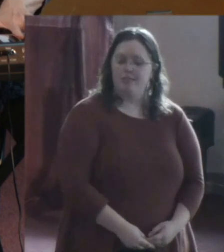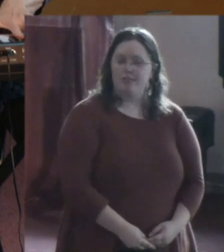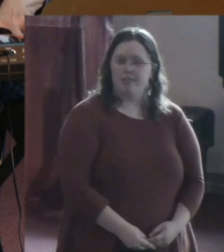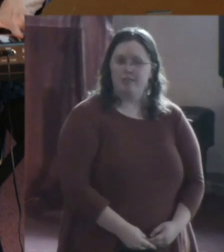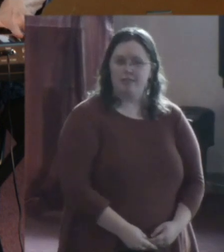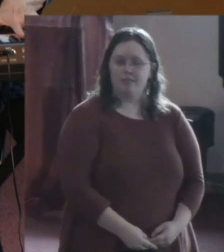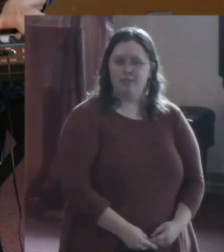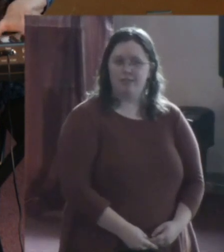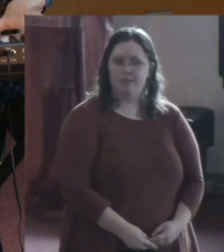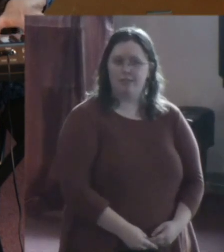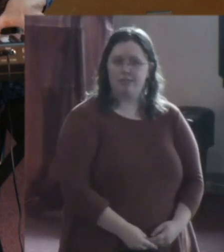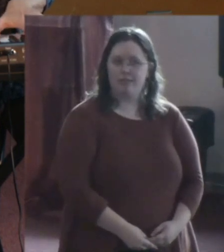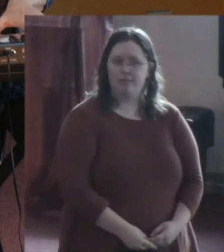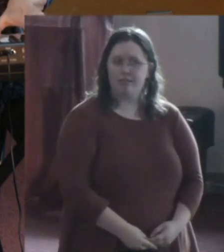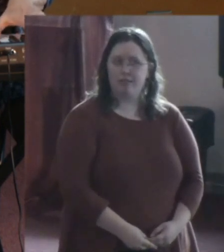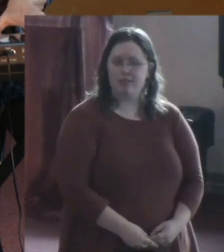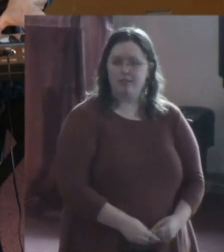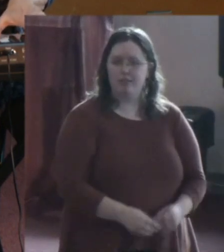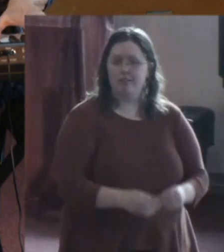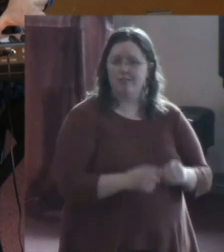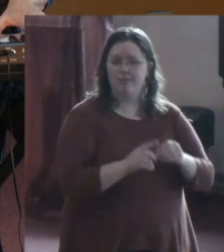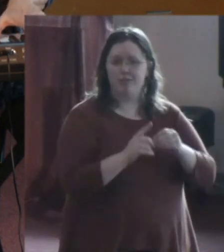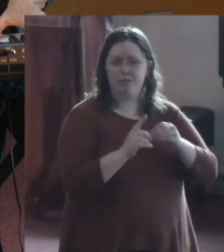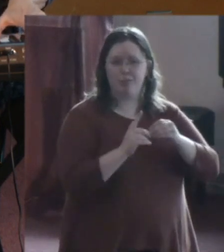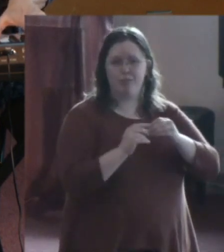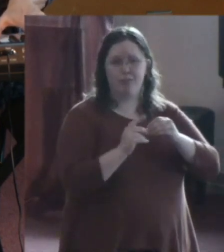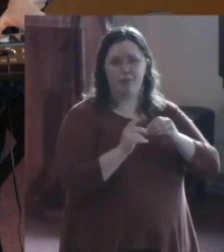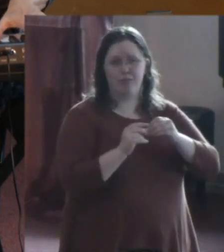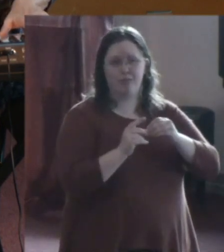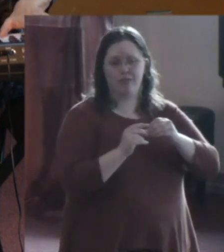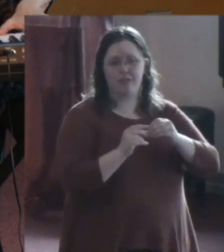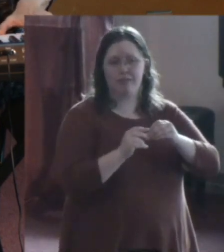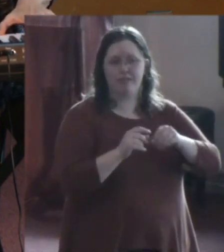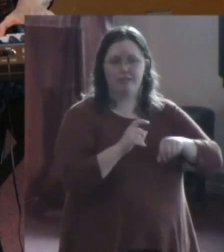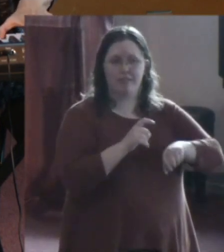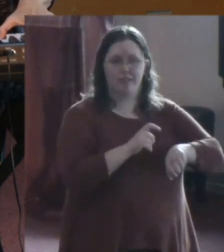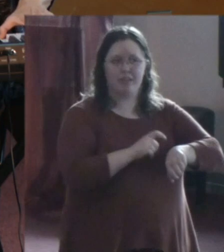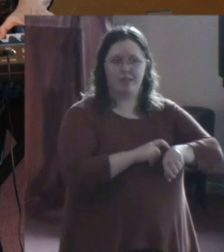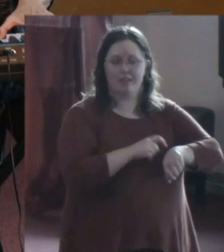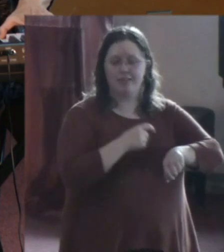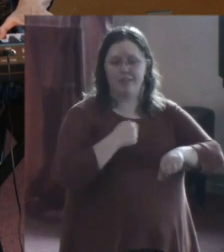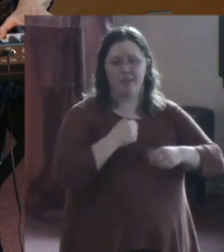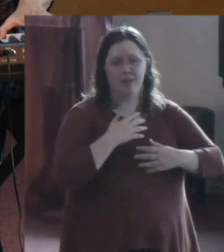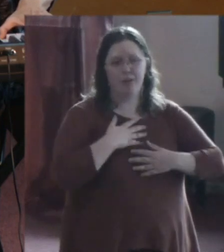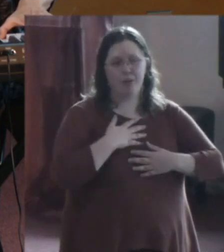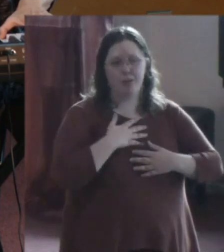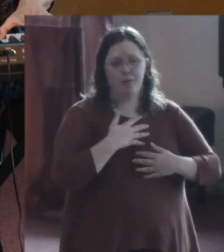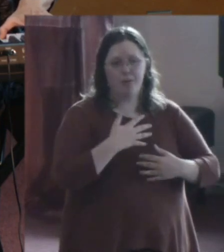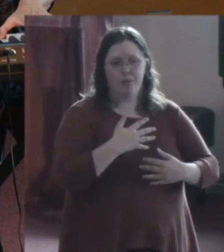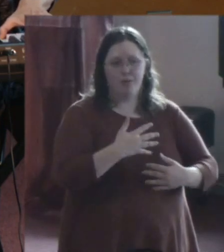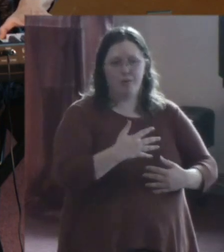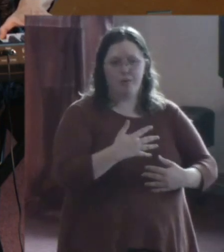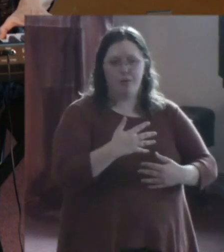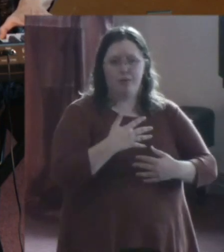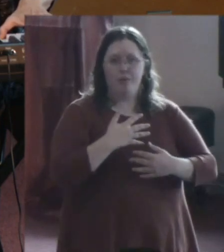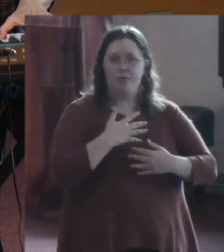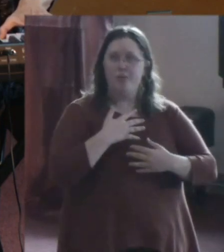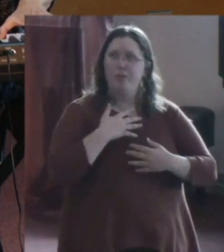One more time, I breathe